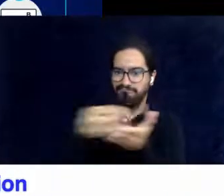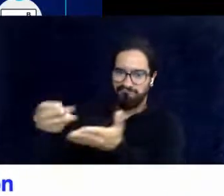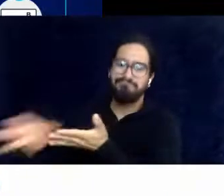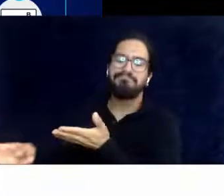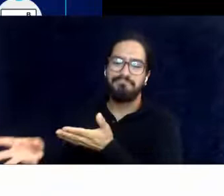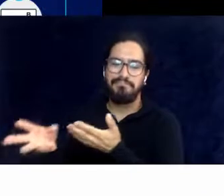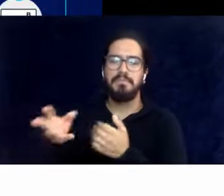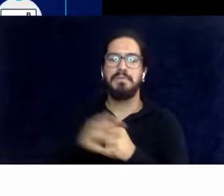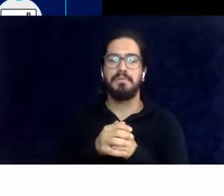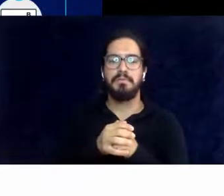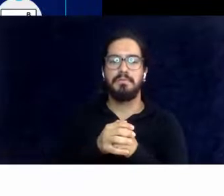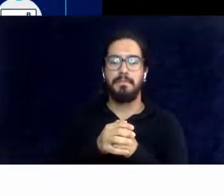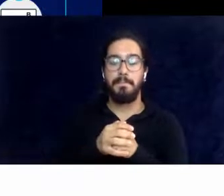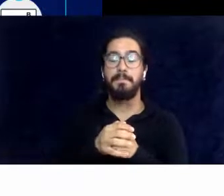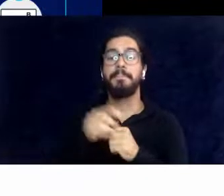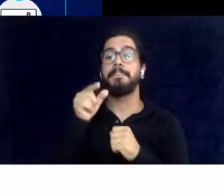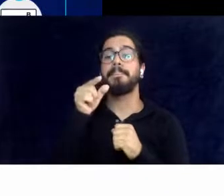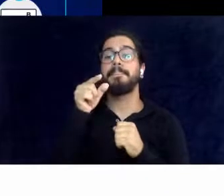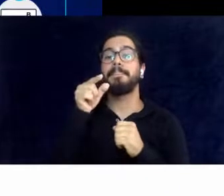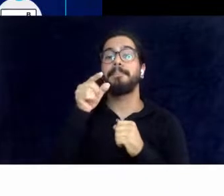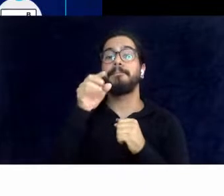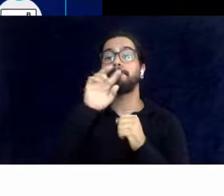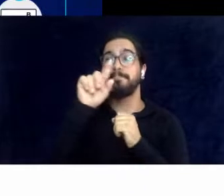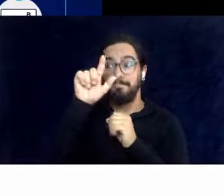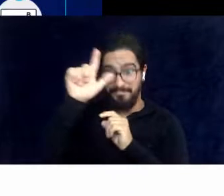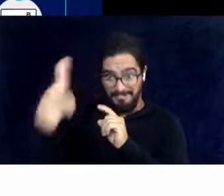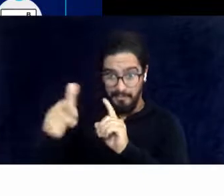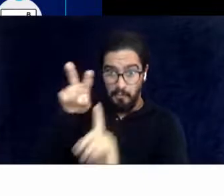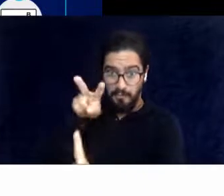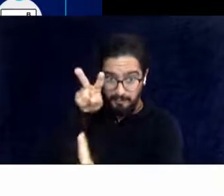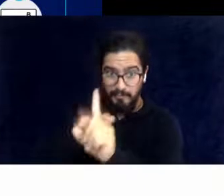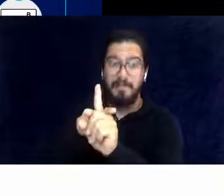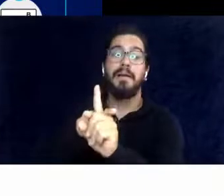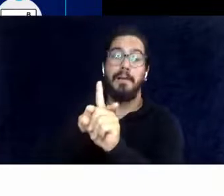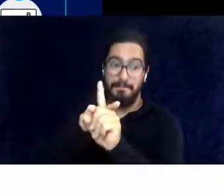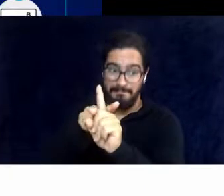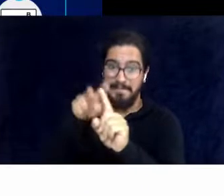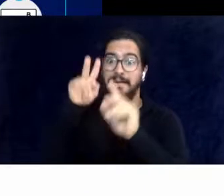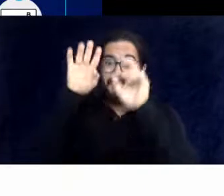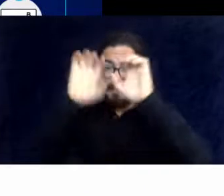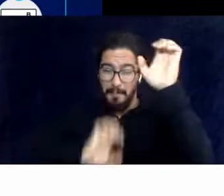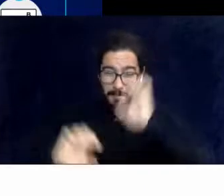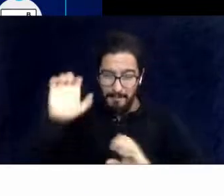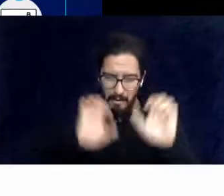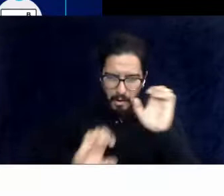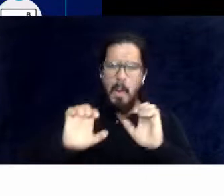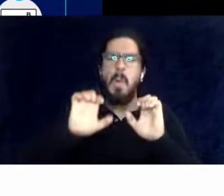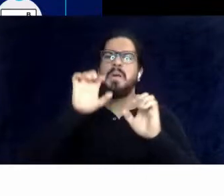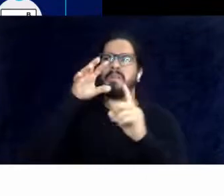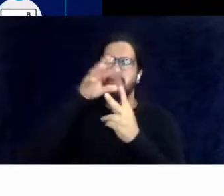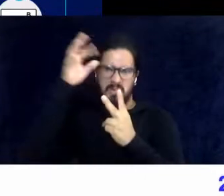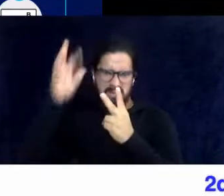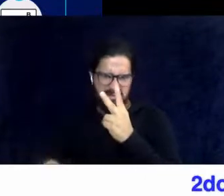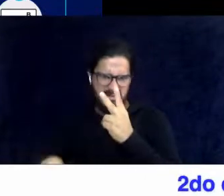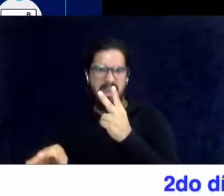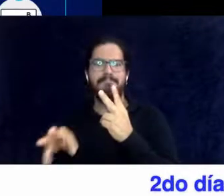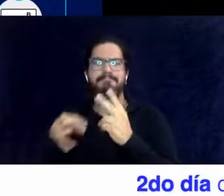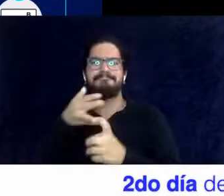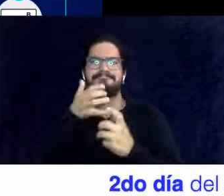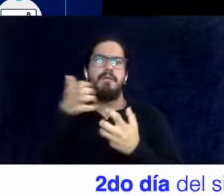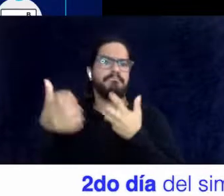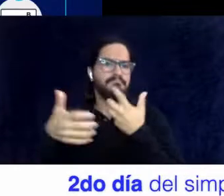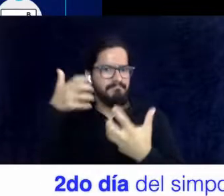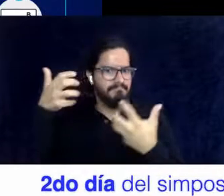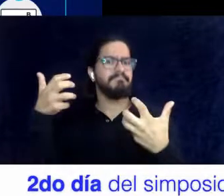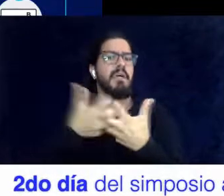synergy values. And then we applied a recursive feature evaluation to select the most relevant substructures to run machine